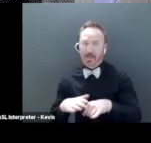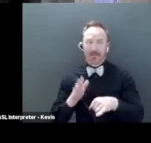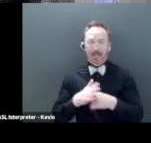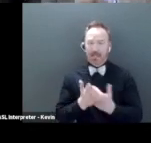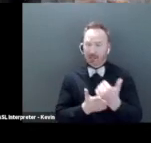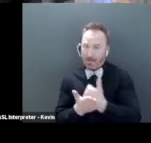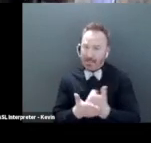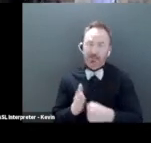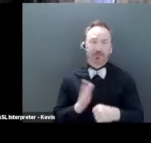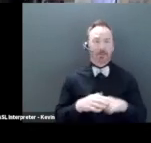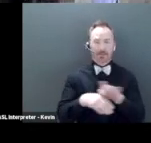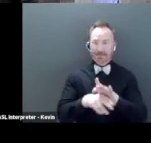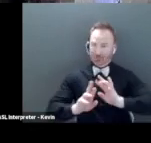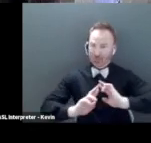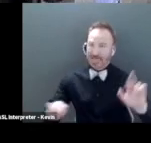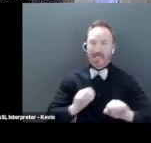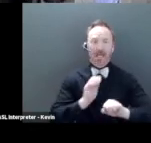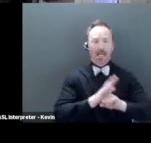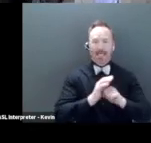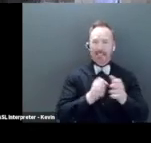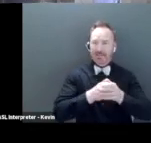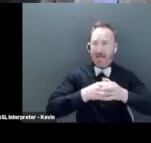and growing, that will increase your multiple and